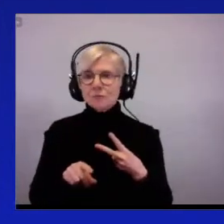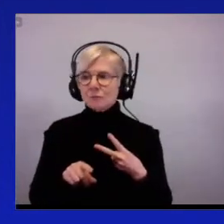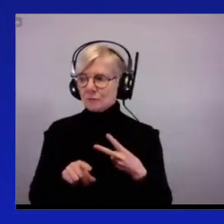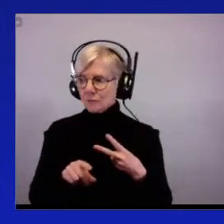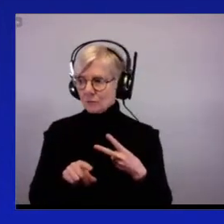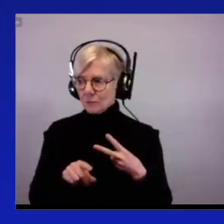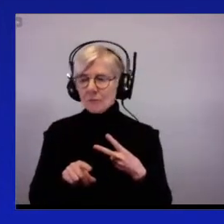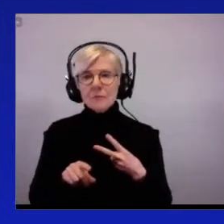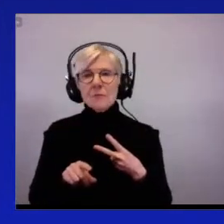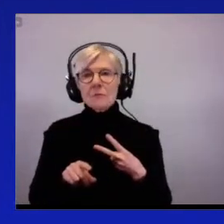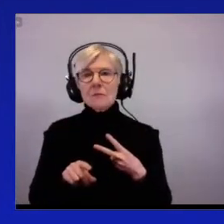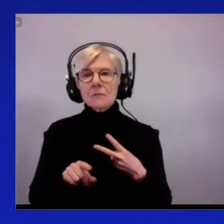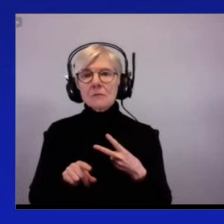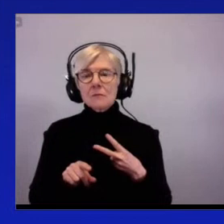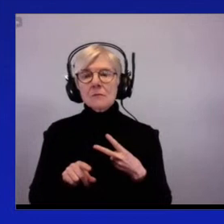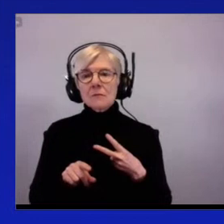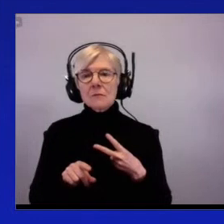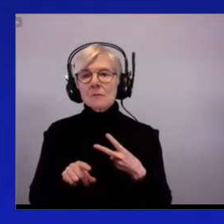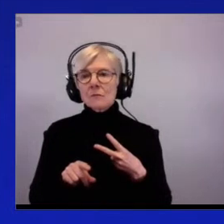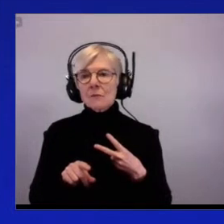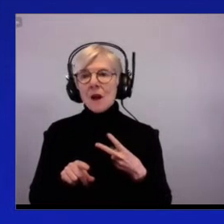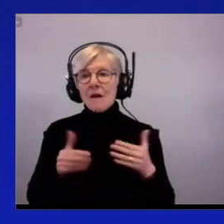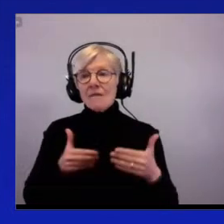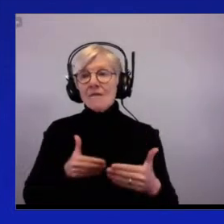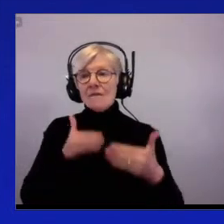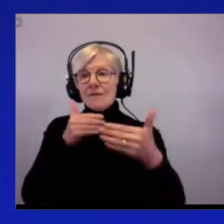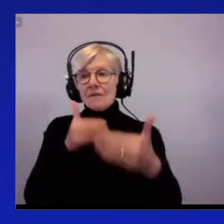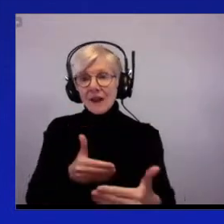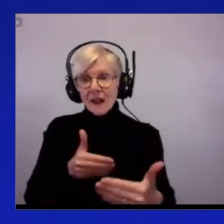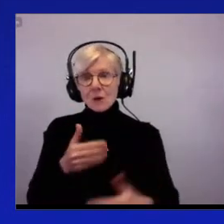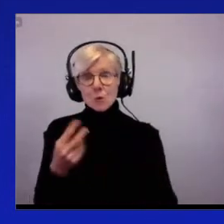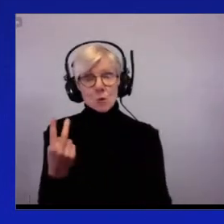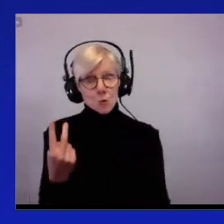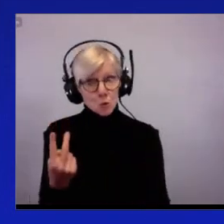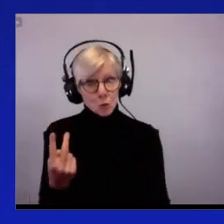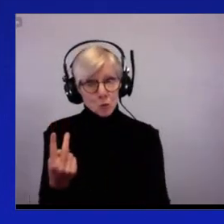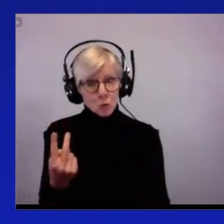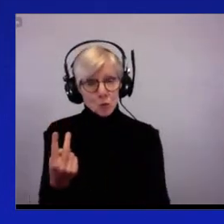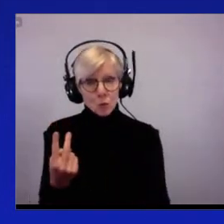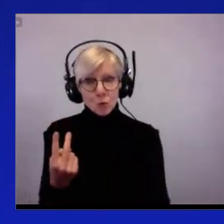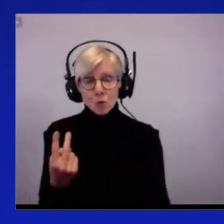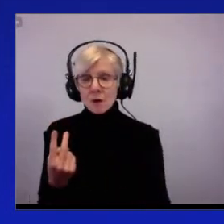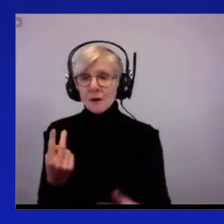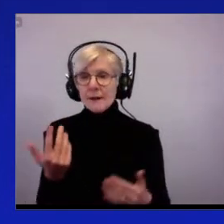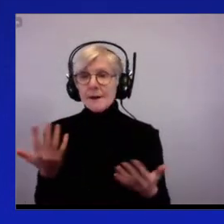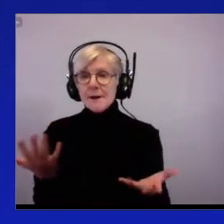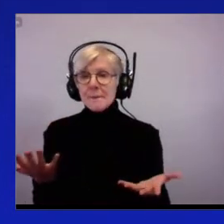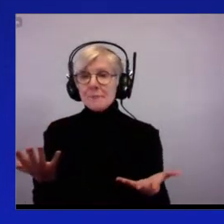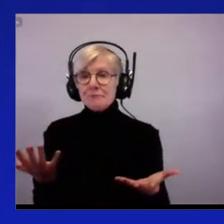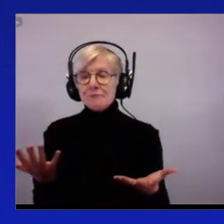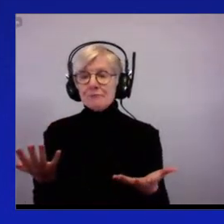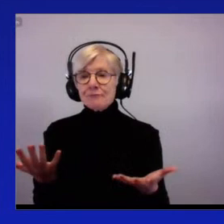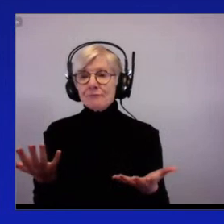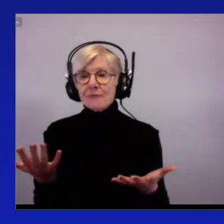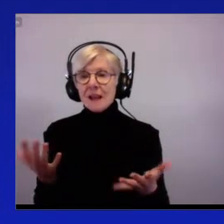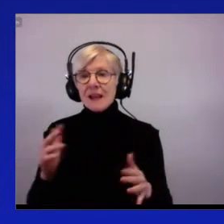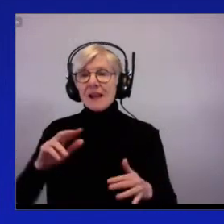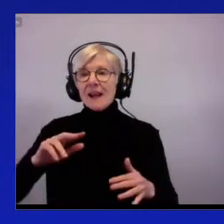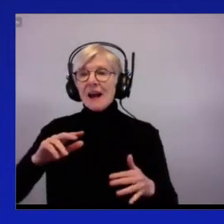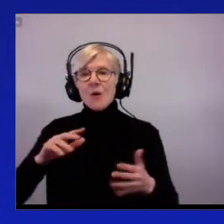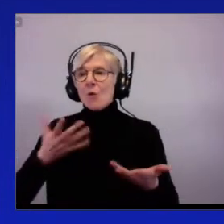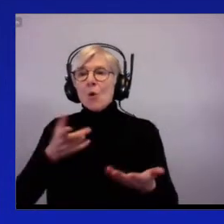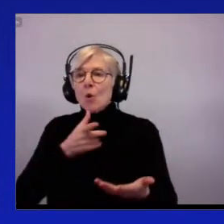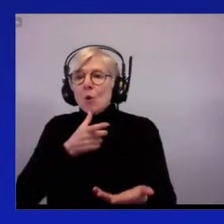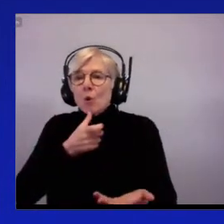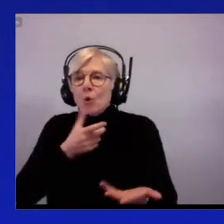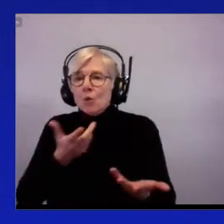phase 2, what or how are we defining other high-risk populations? Has that